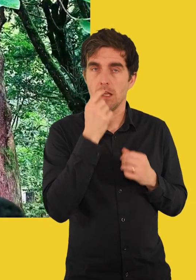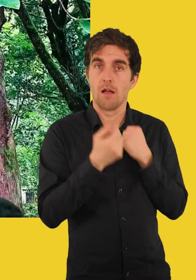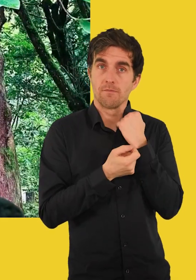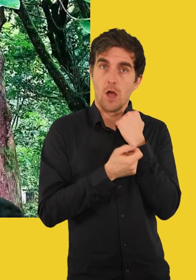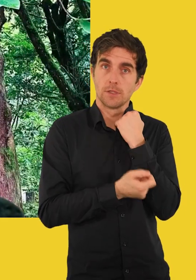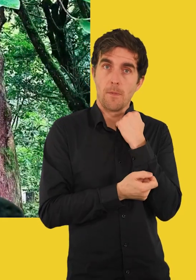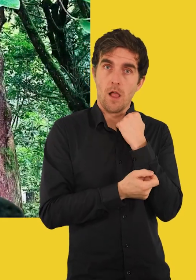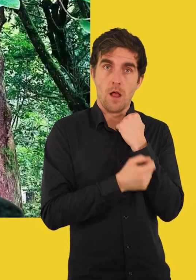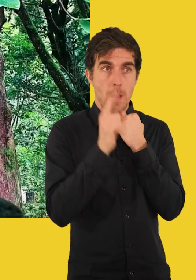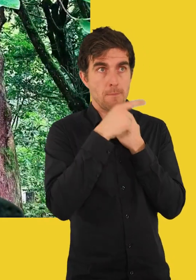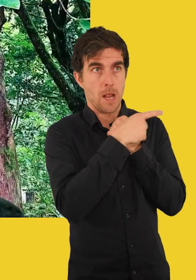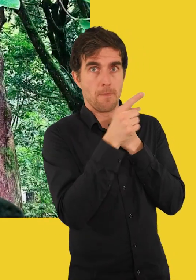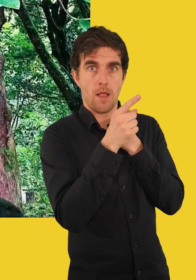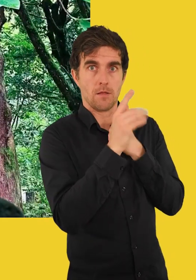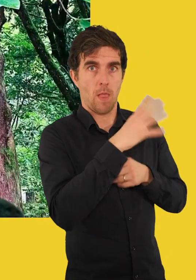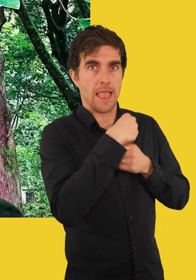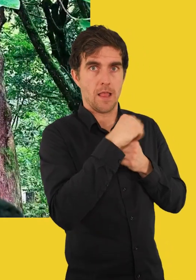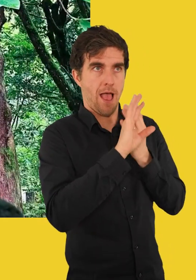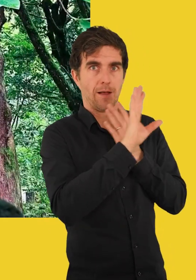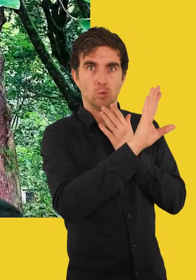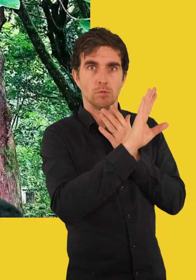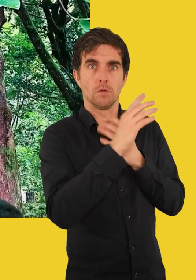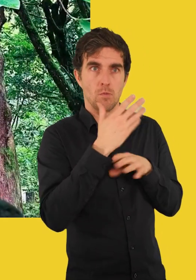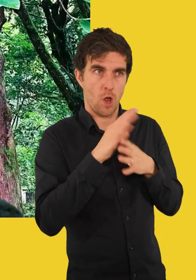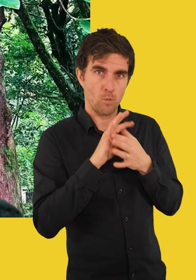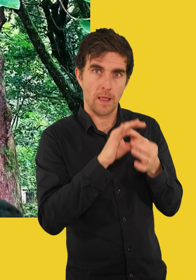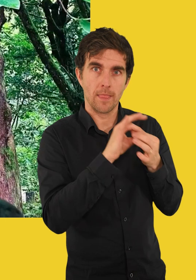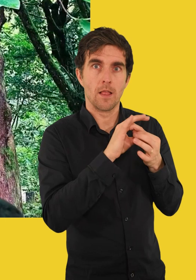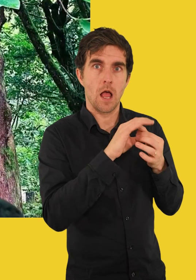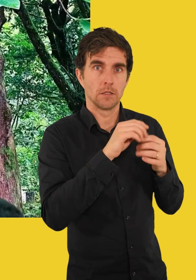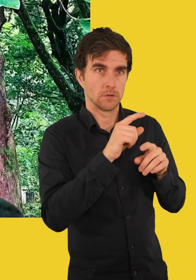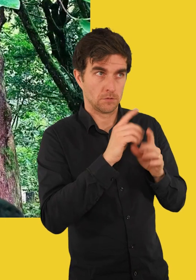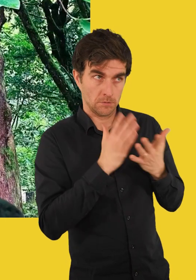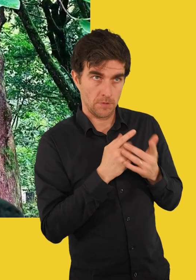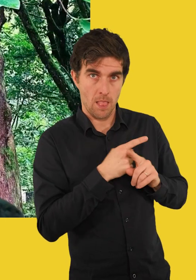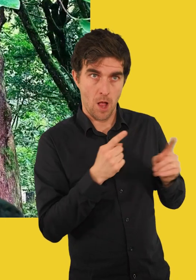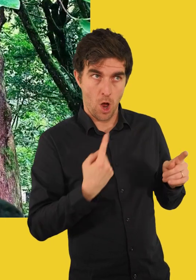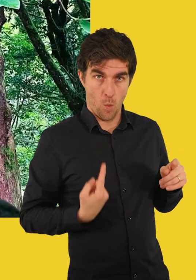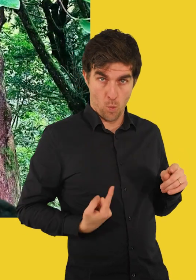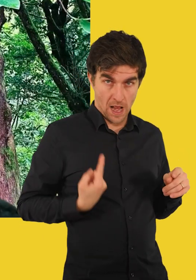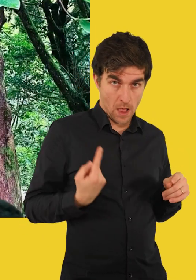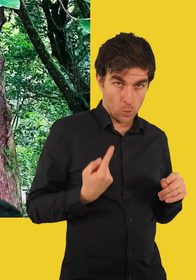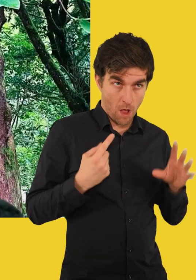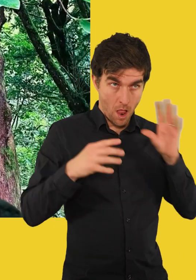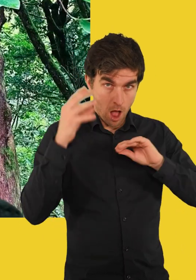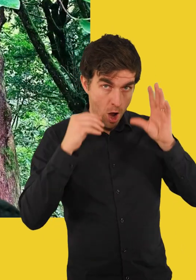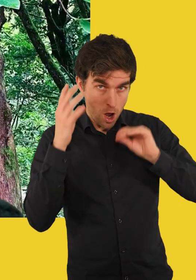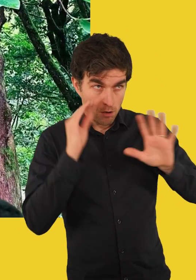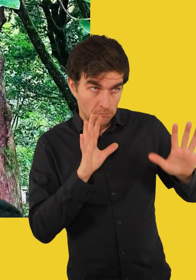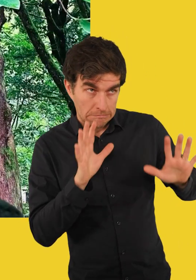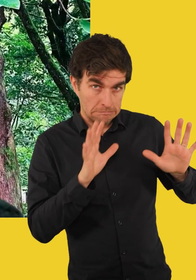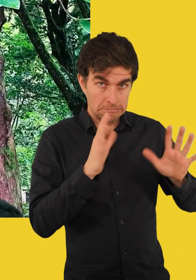there are people outside of your experience who you're working with, it's around folks' willingness to